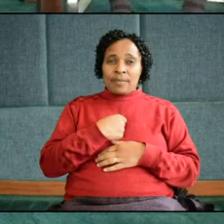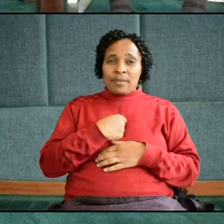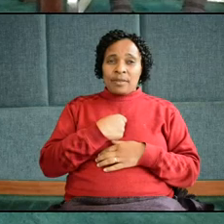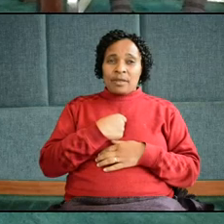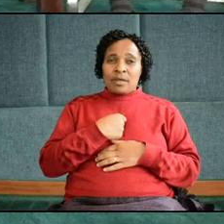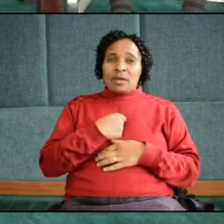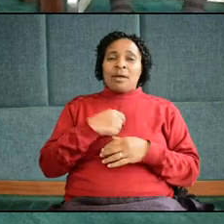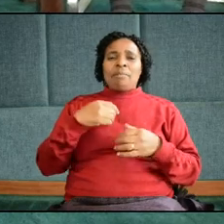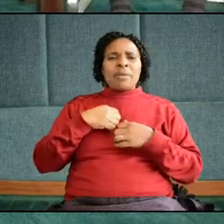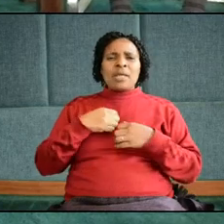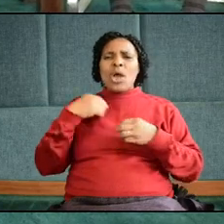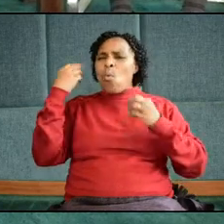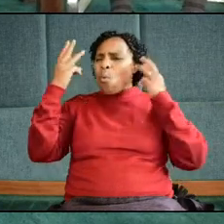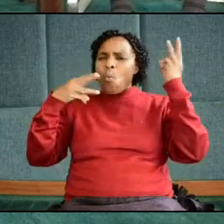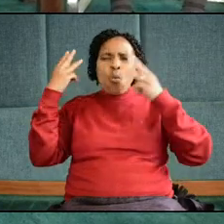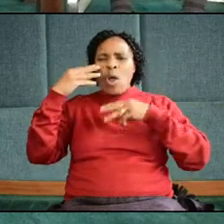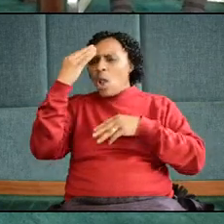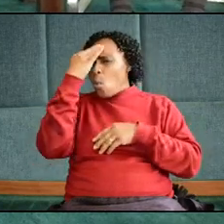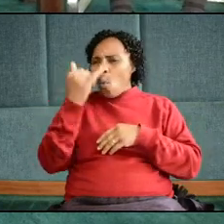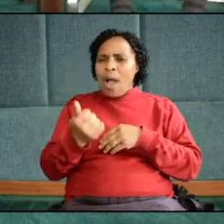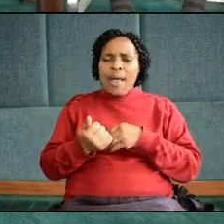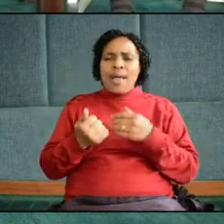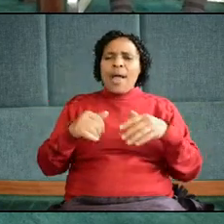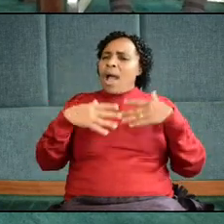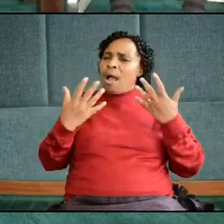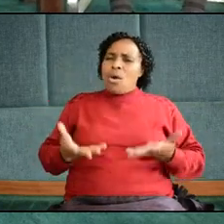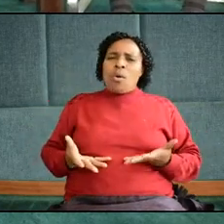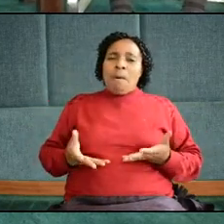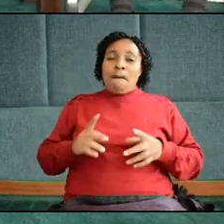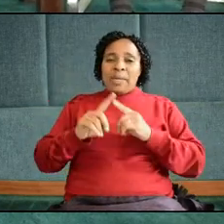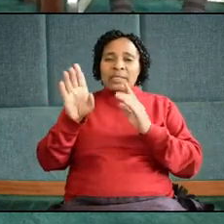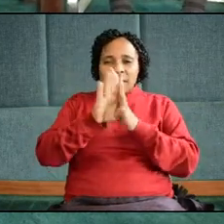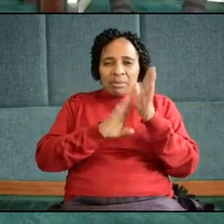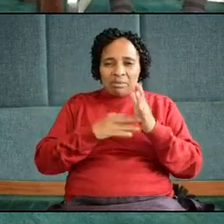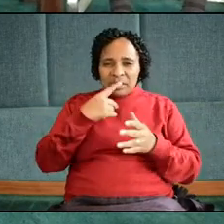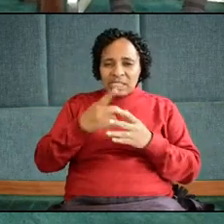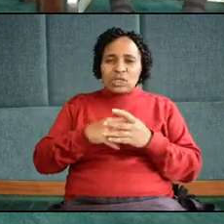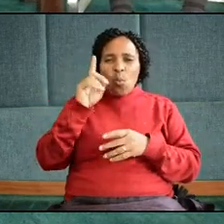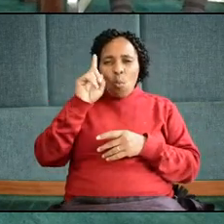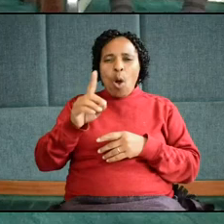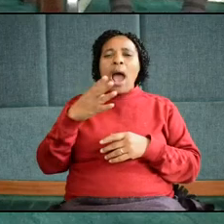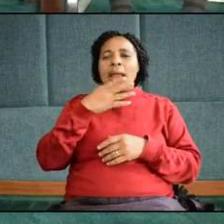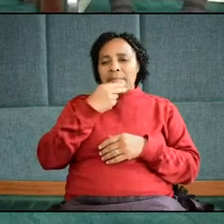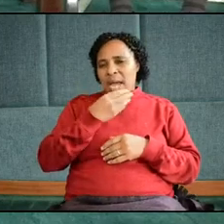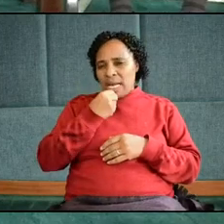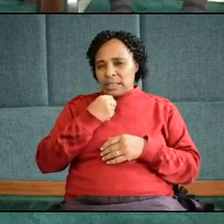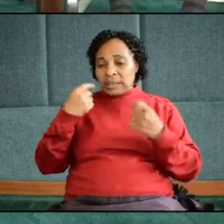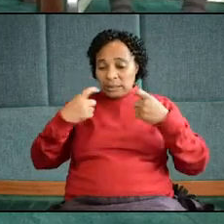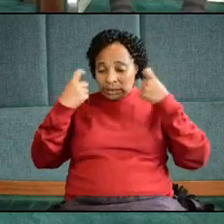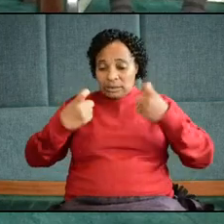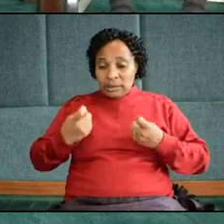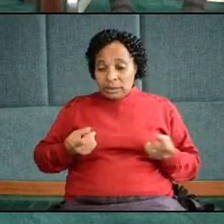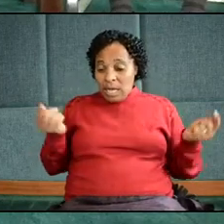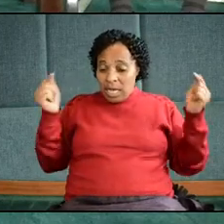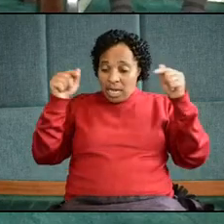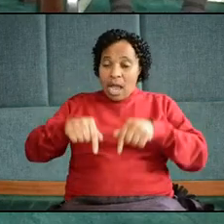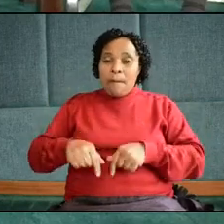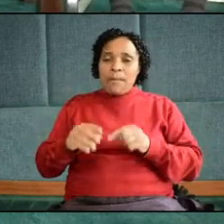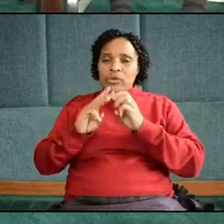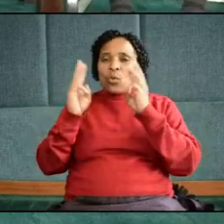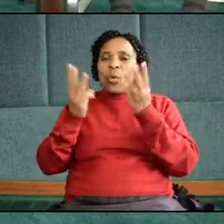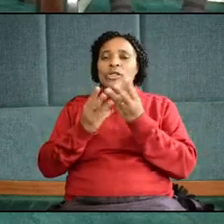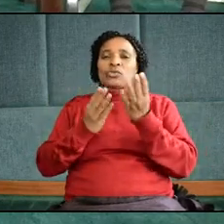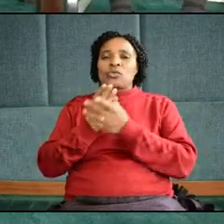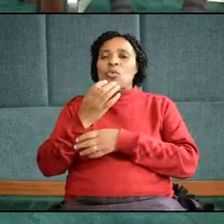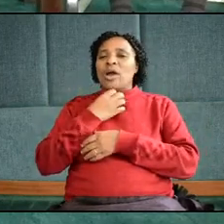You might be wondering why or how. The Bible says that by one man, sin came into the world. Mm-hmm. That's through